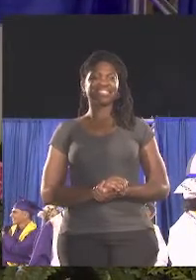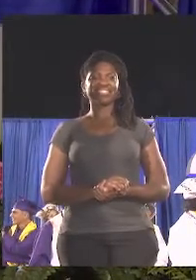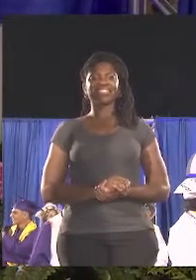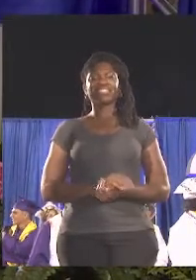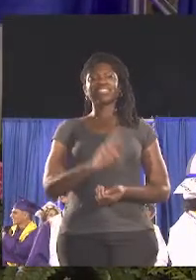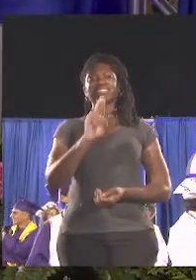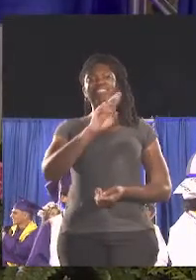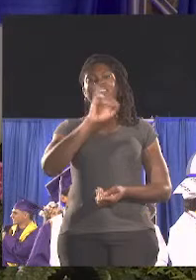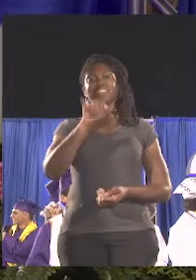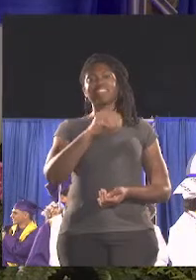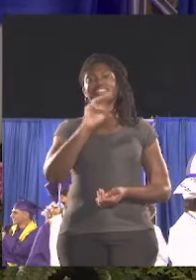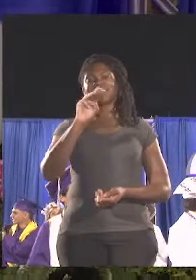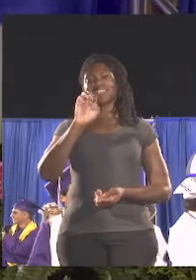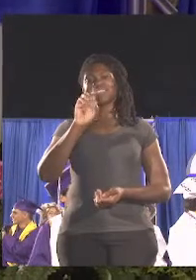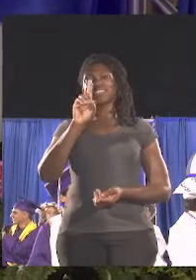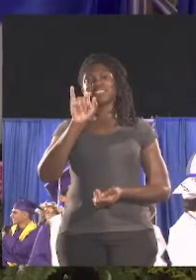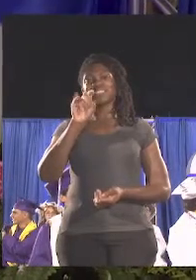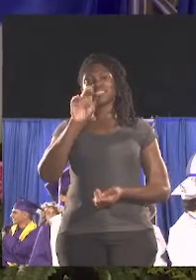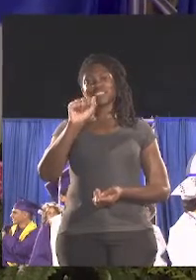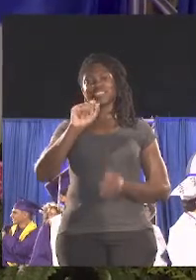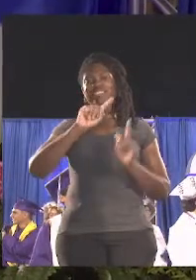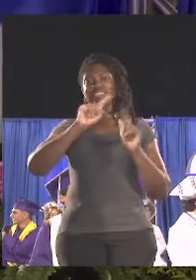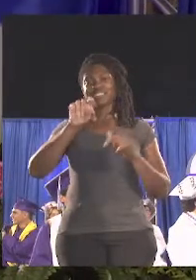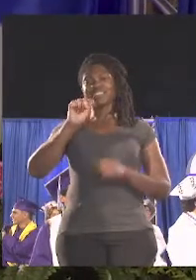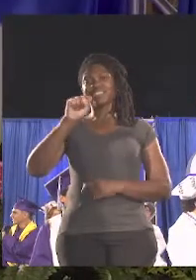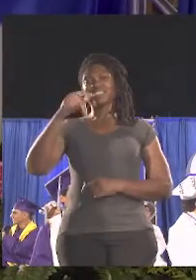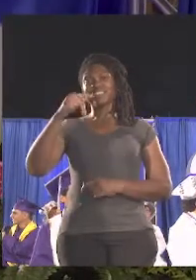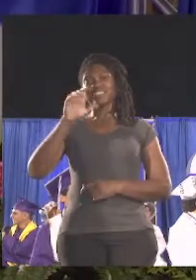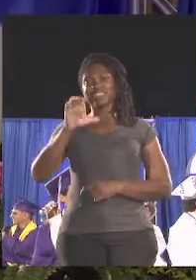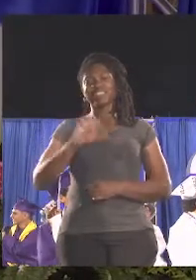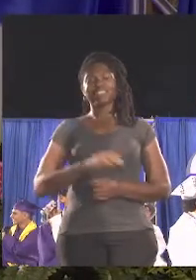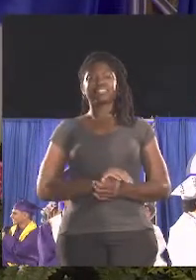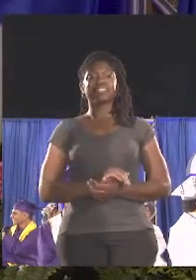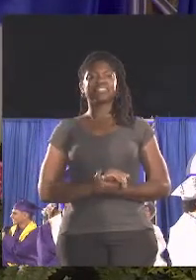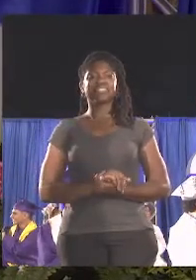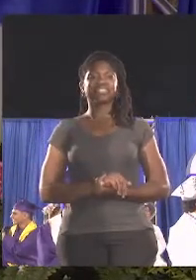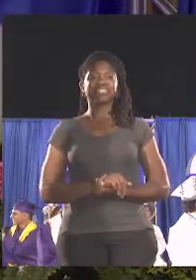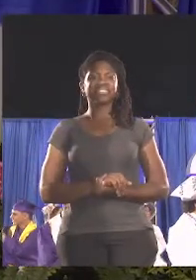Frantoni J. Medina, St. Philip's College.